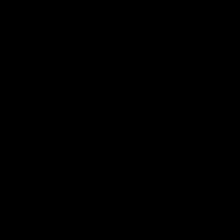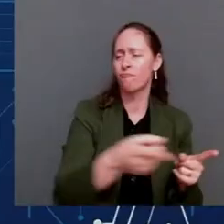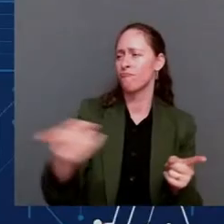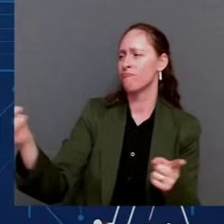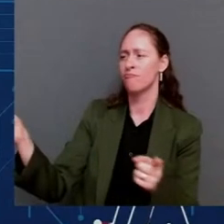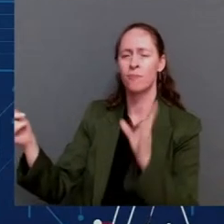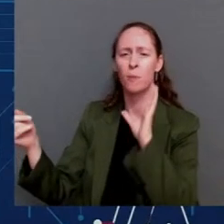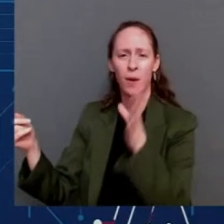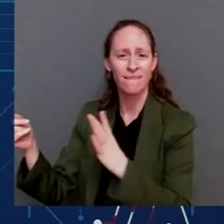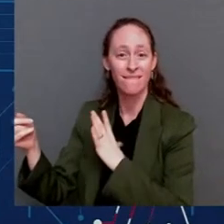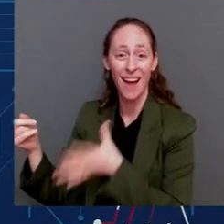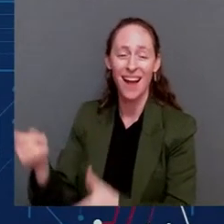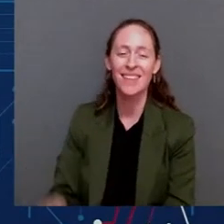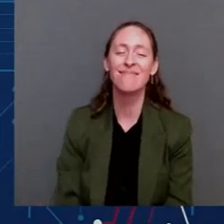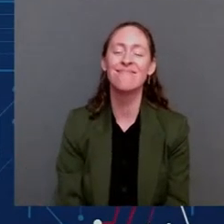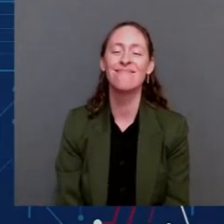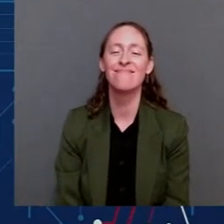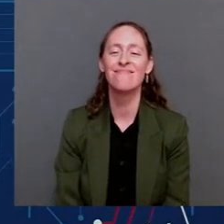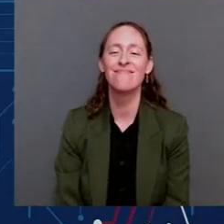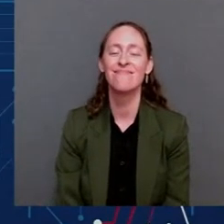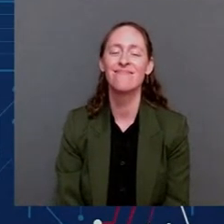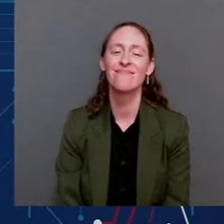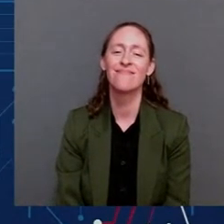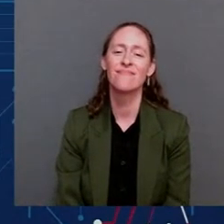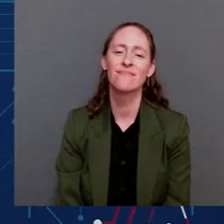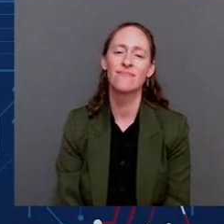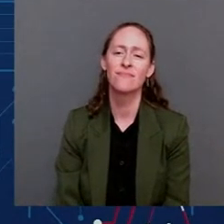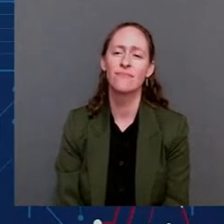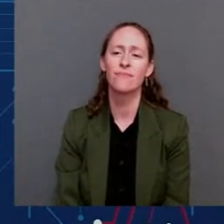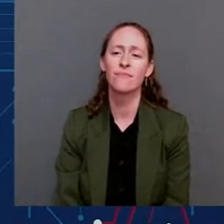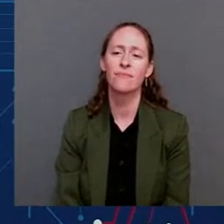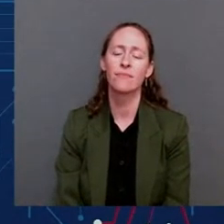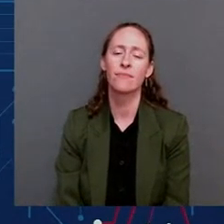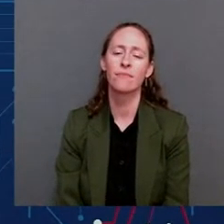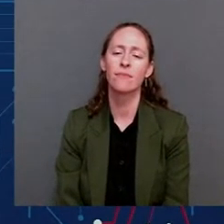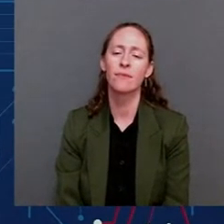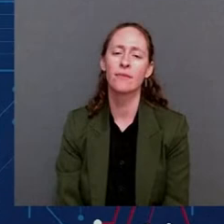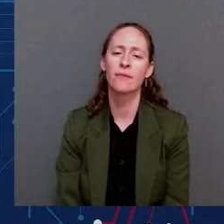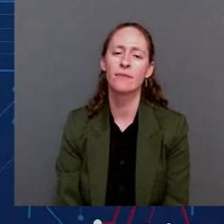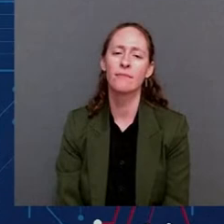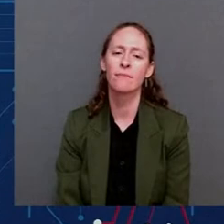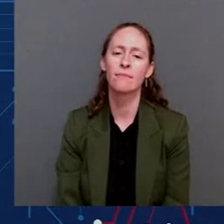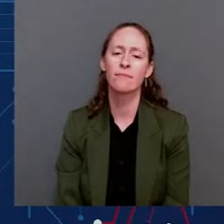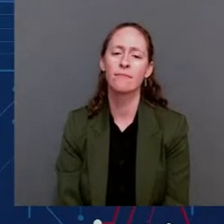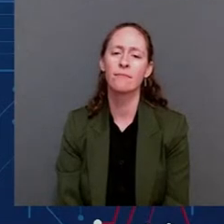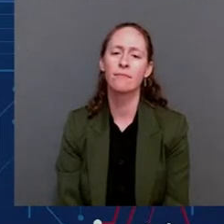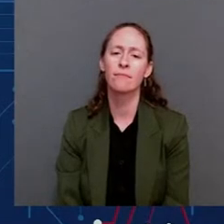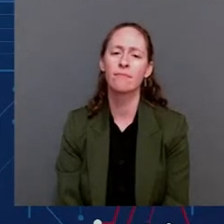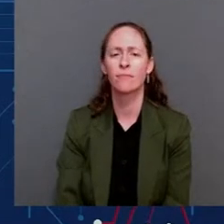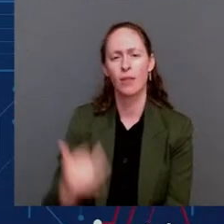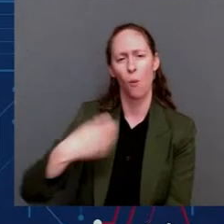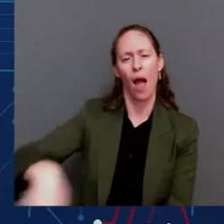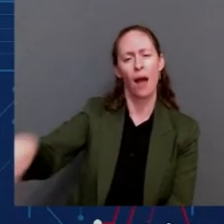so much about dealing with the CHIPS Act. And look,